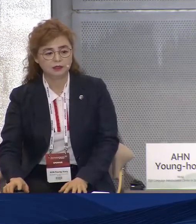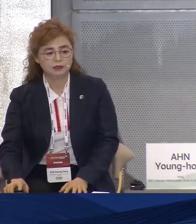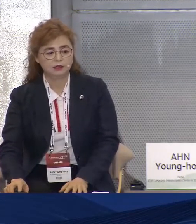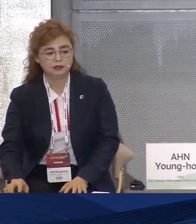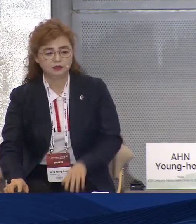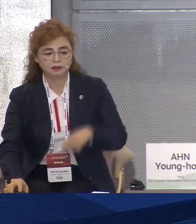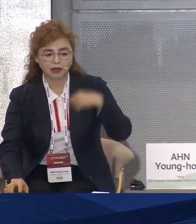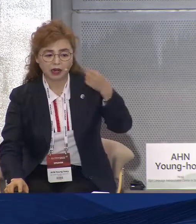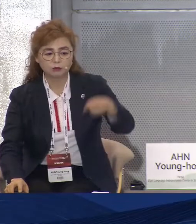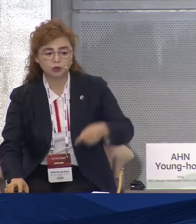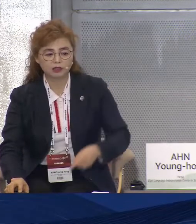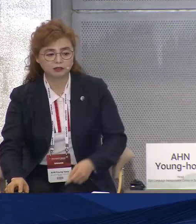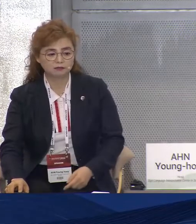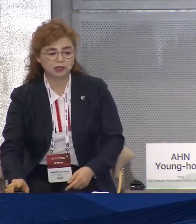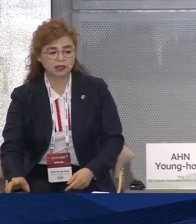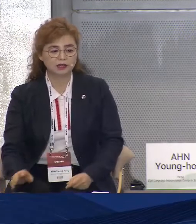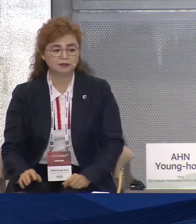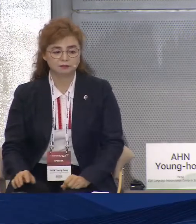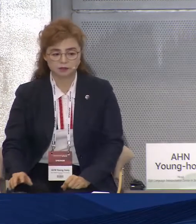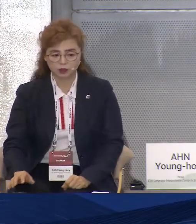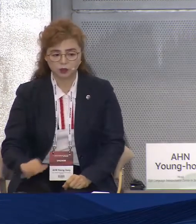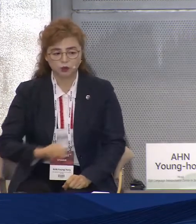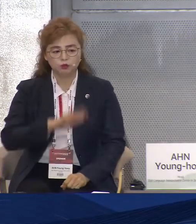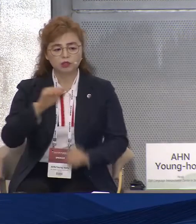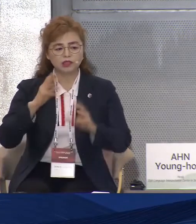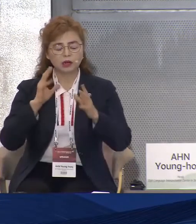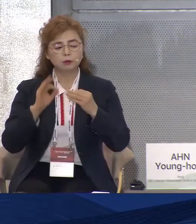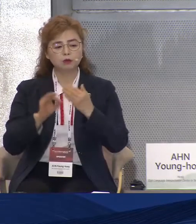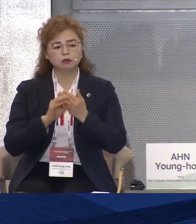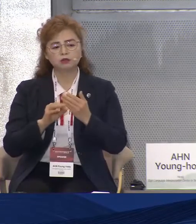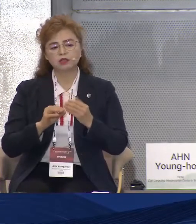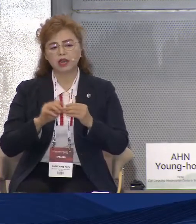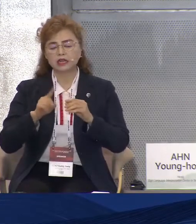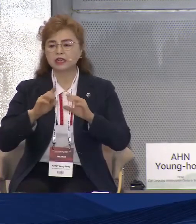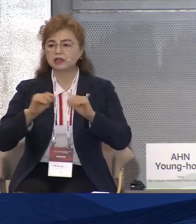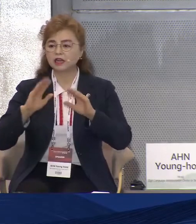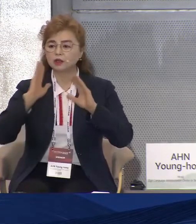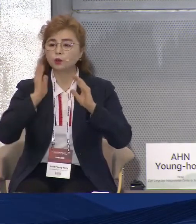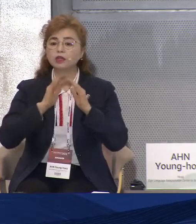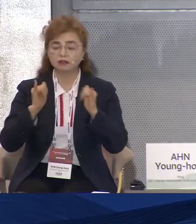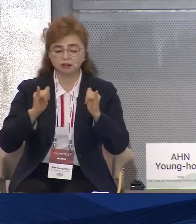to be able to receive relevant education for them.